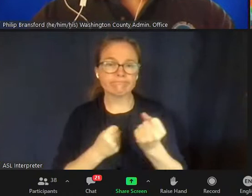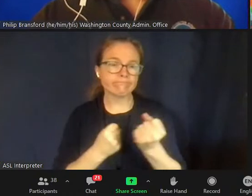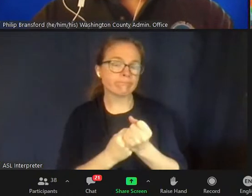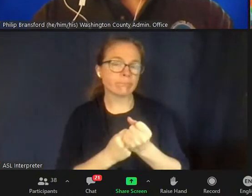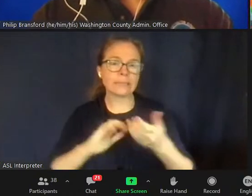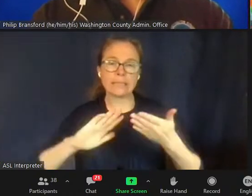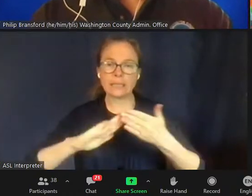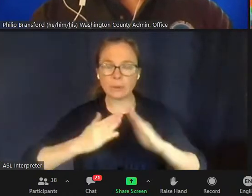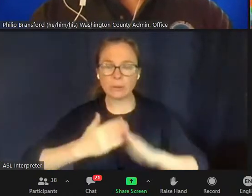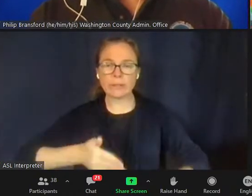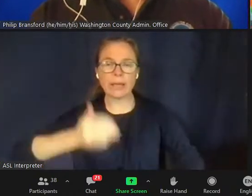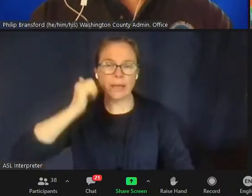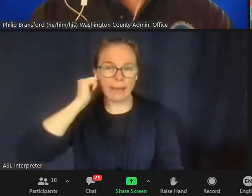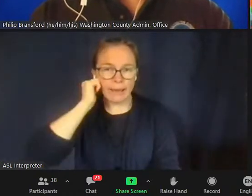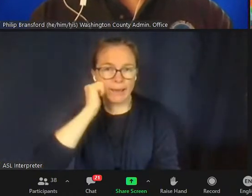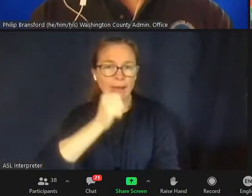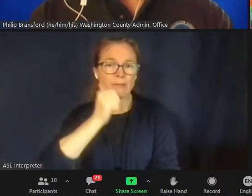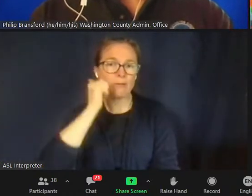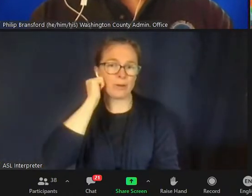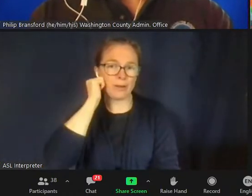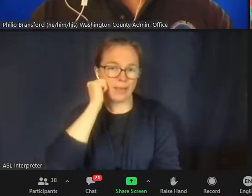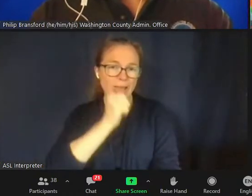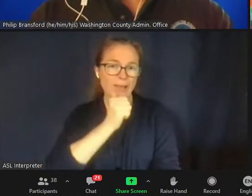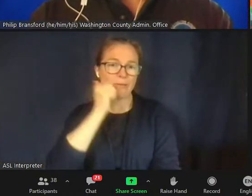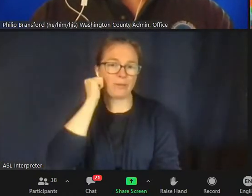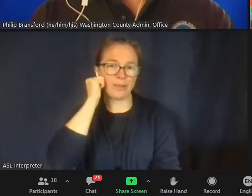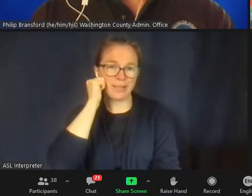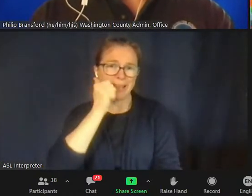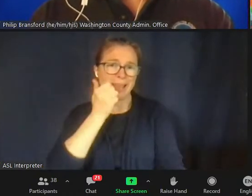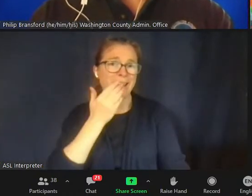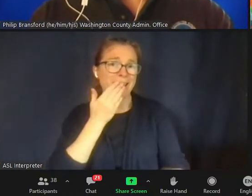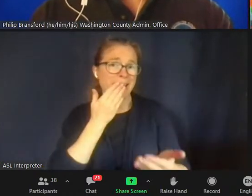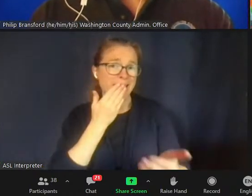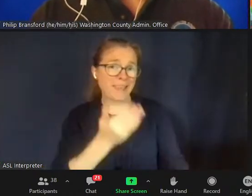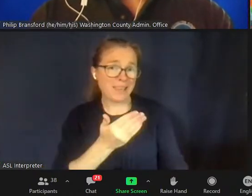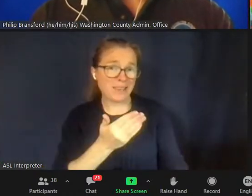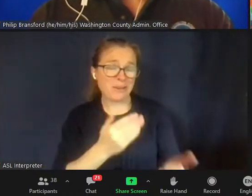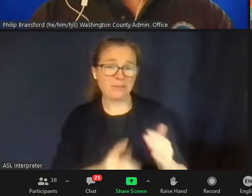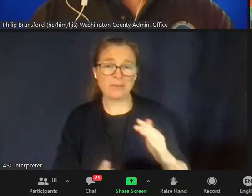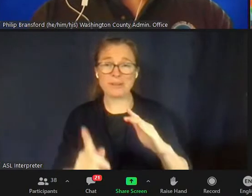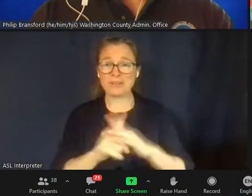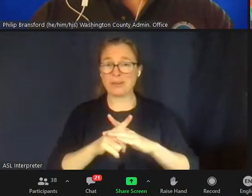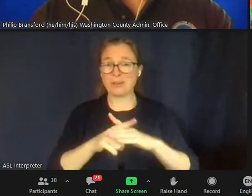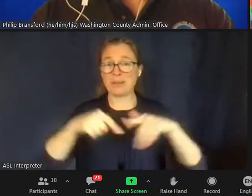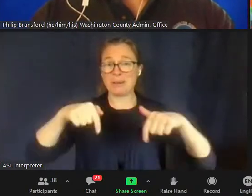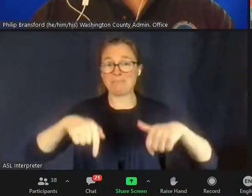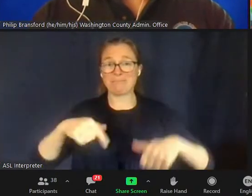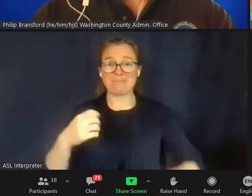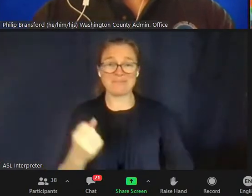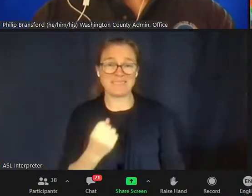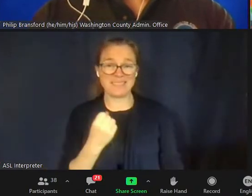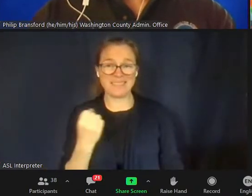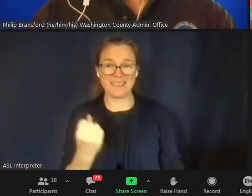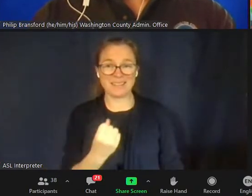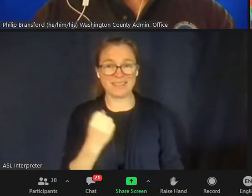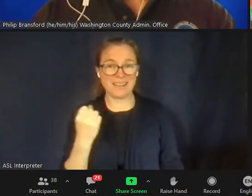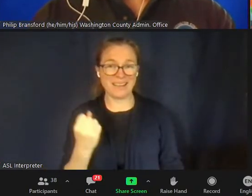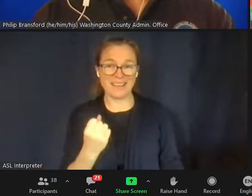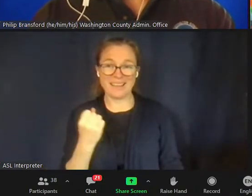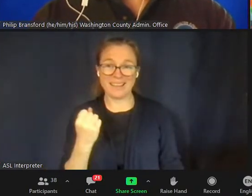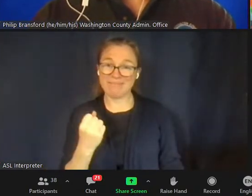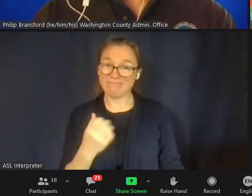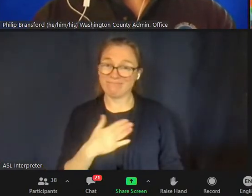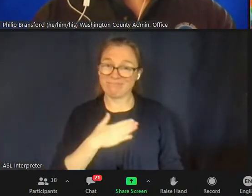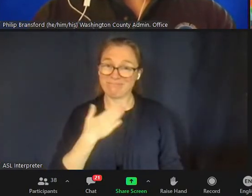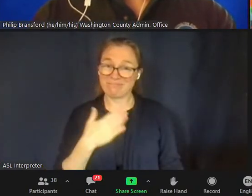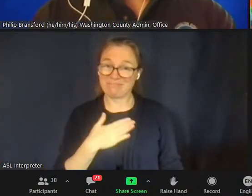So thank you, Marnie, for joining us on this Saturday. You know, I'm really pleased you're here,